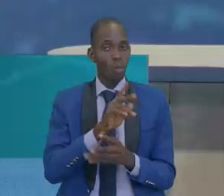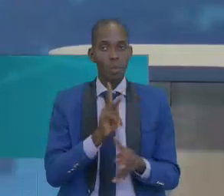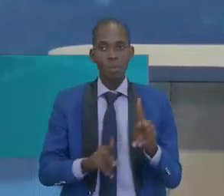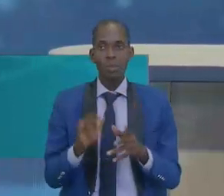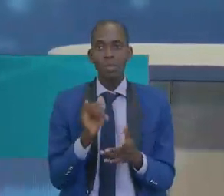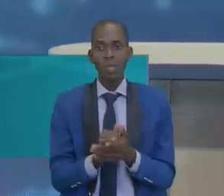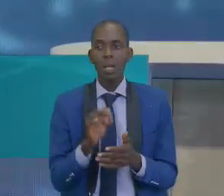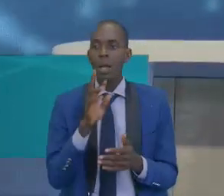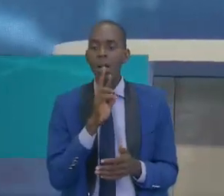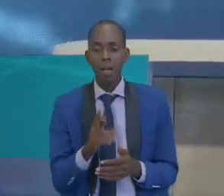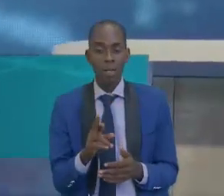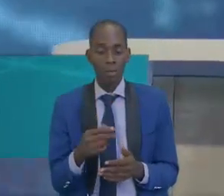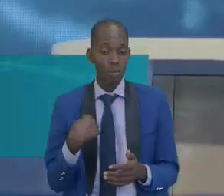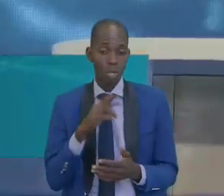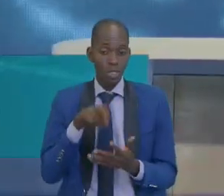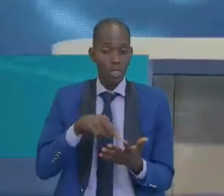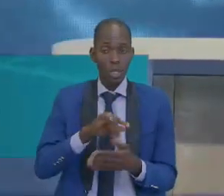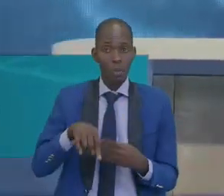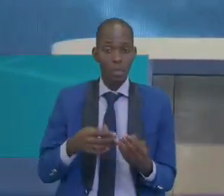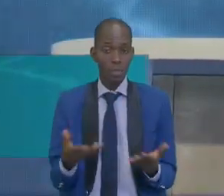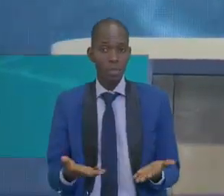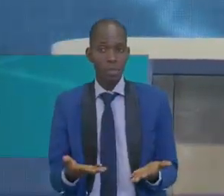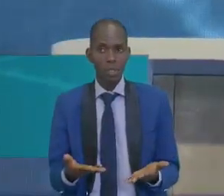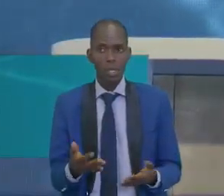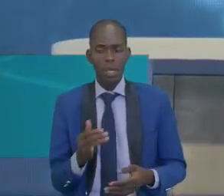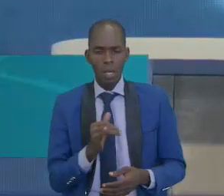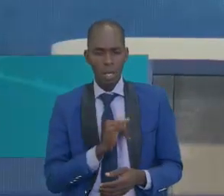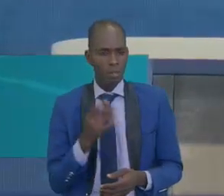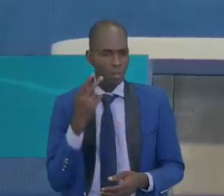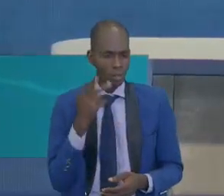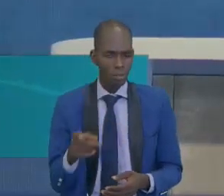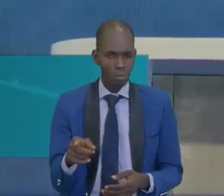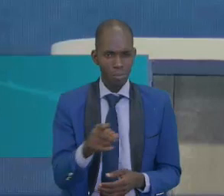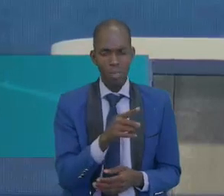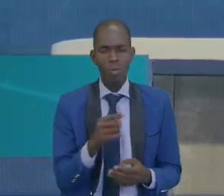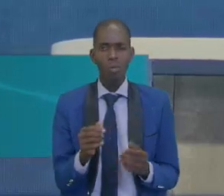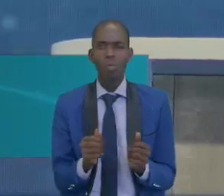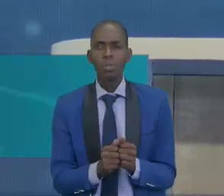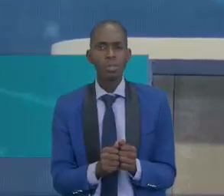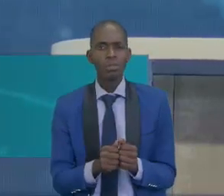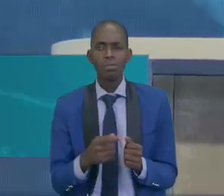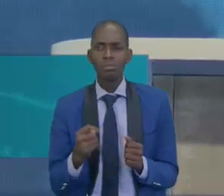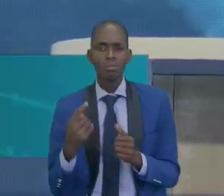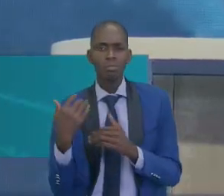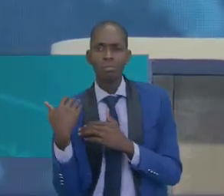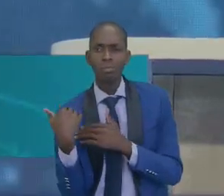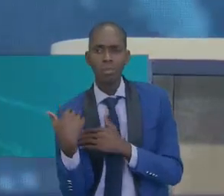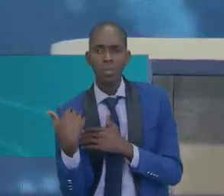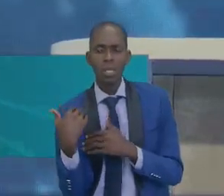about. I see them under the burden. I see them under